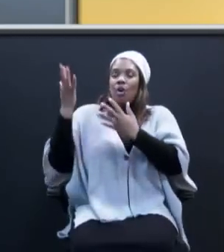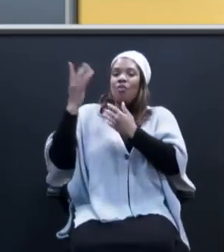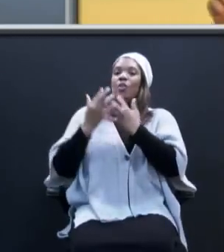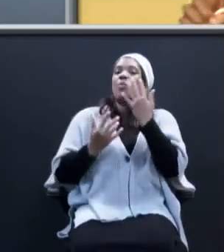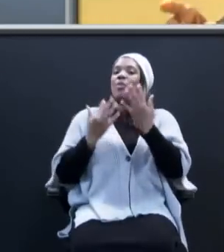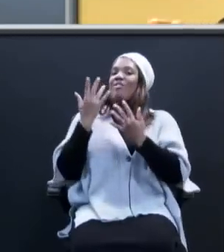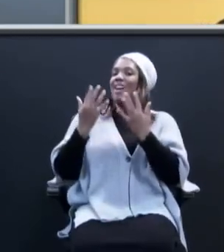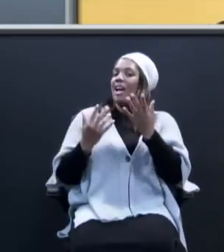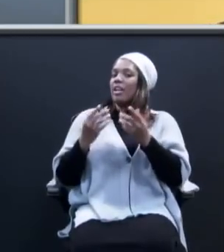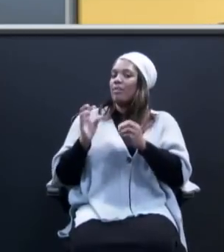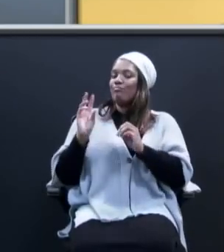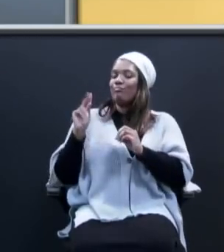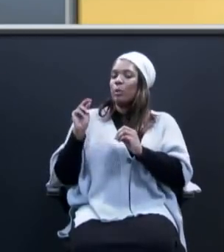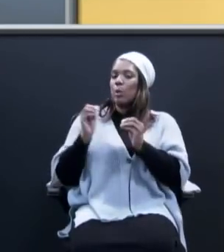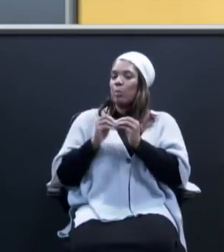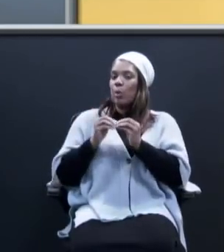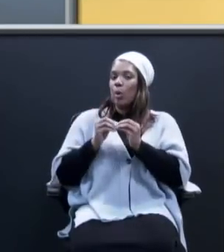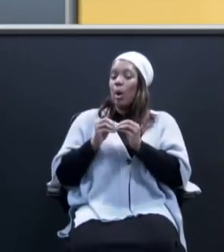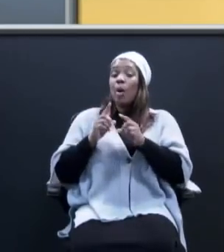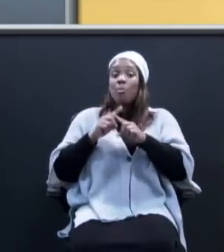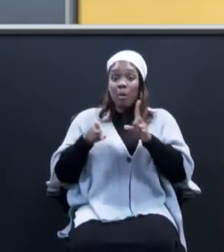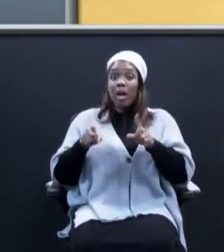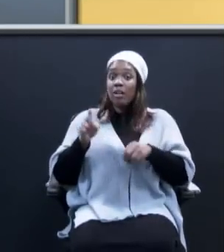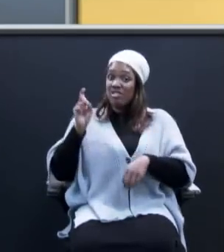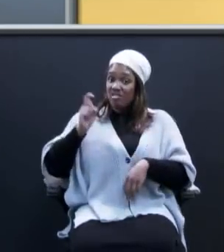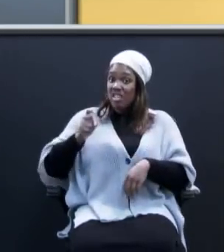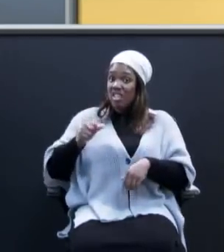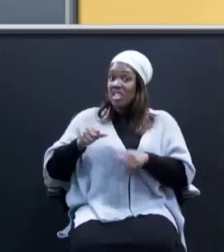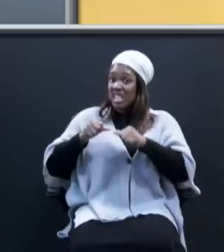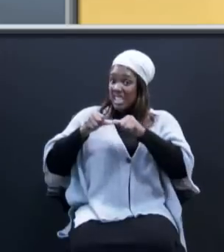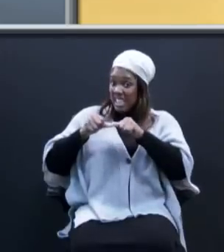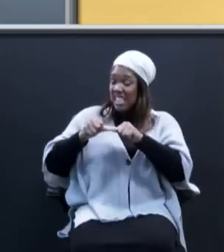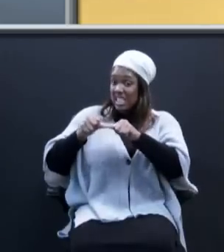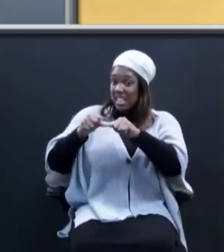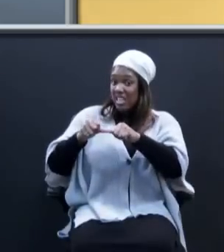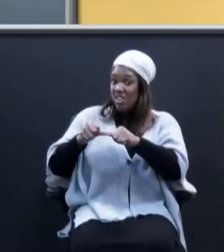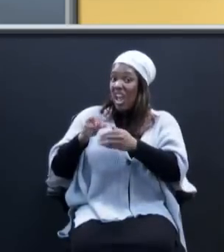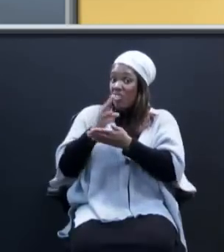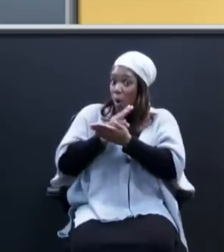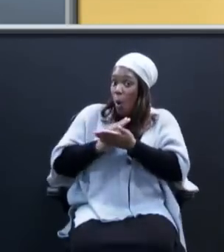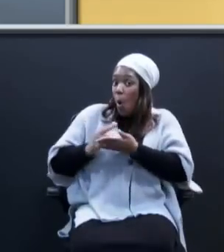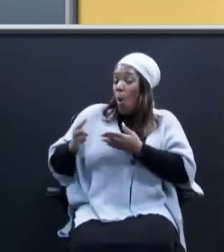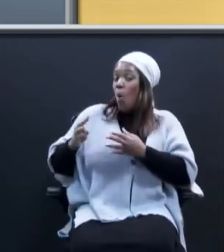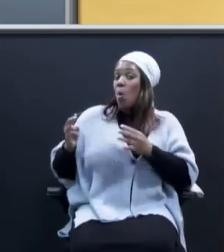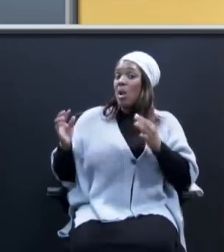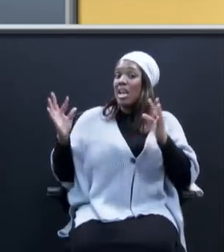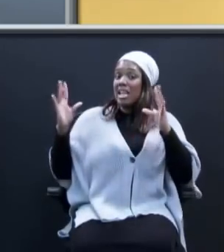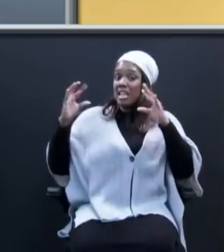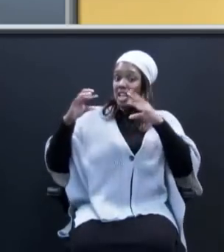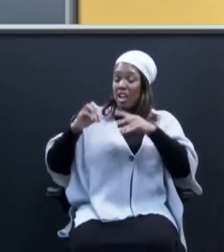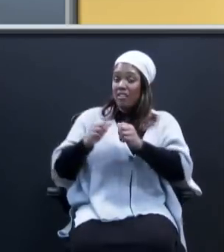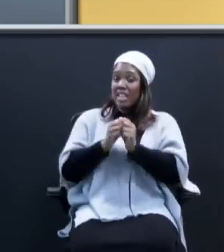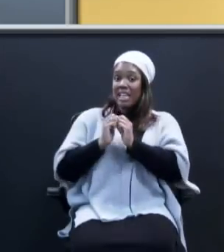supposed to have a holy convocation on the first day, and you shall have a holy